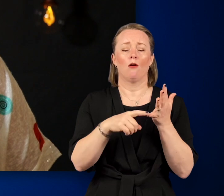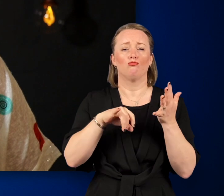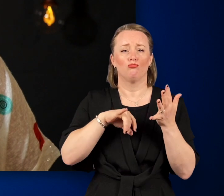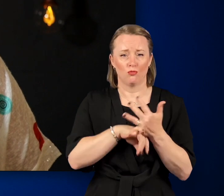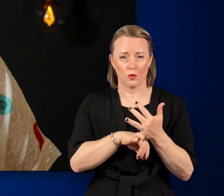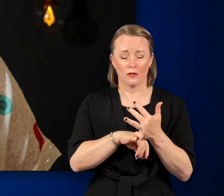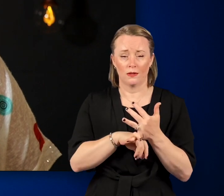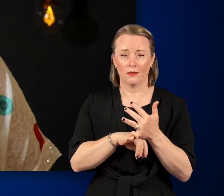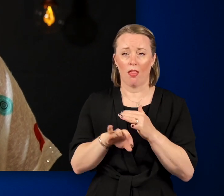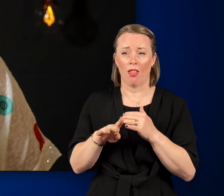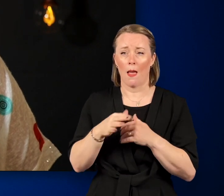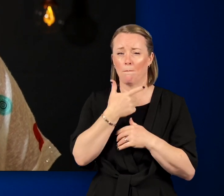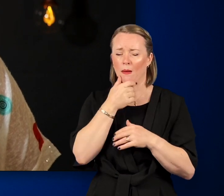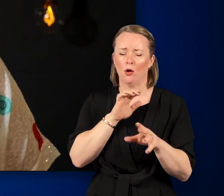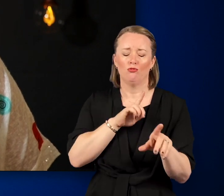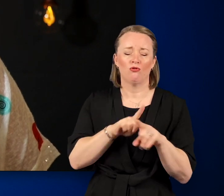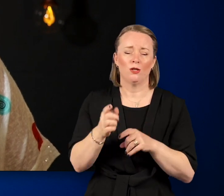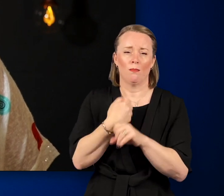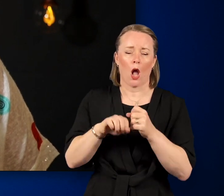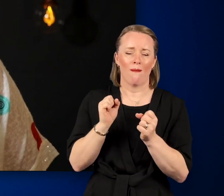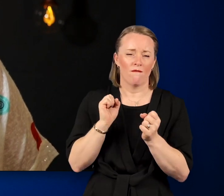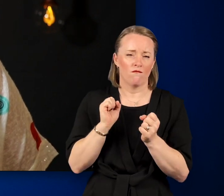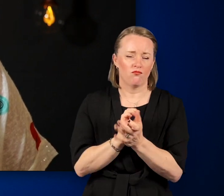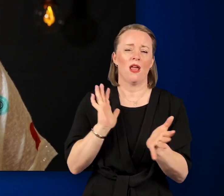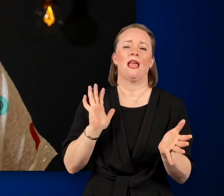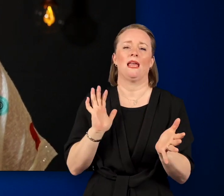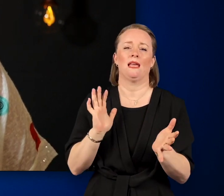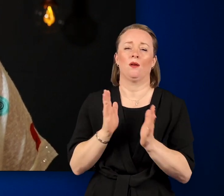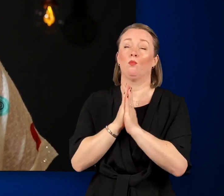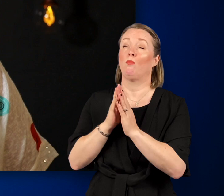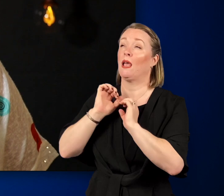their freedom. We pray that your will prevail.